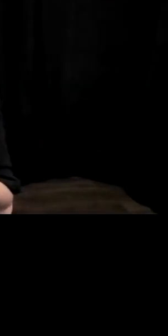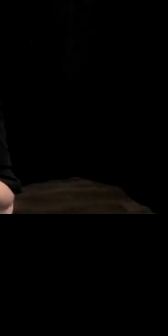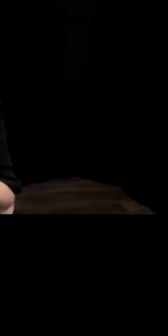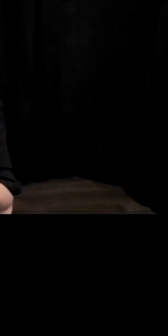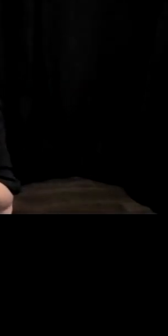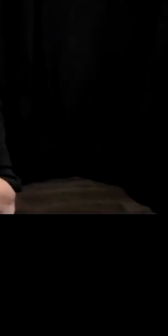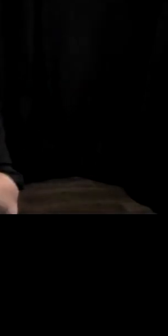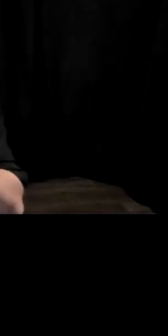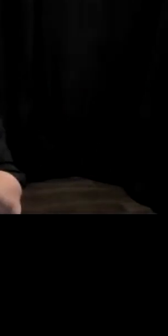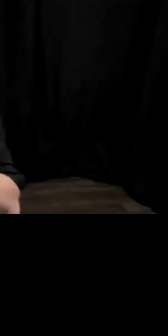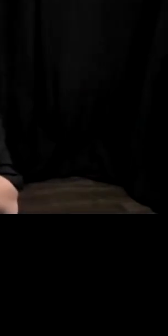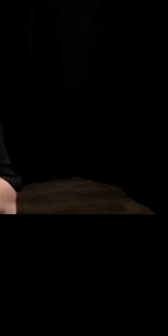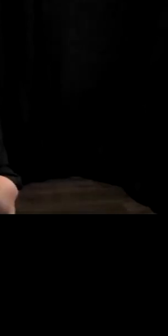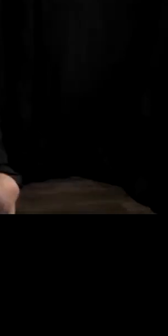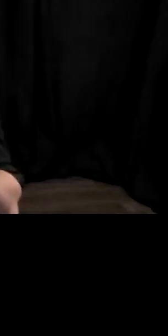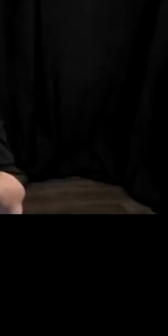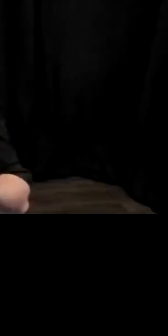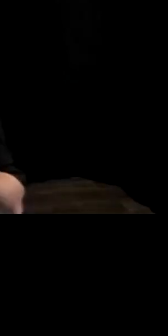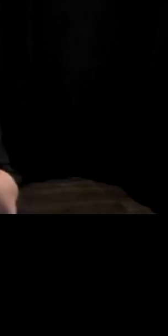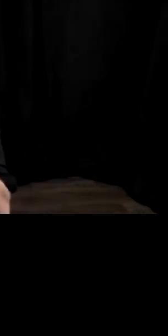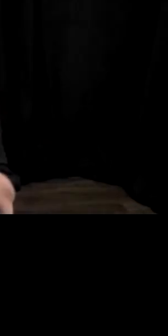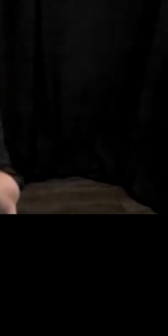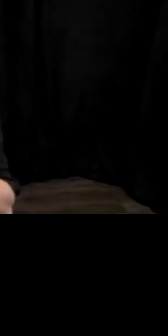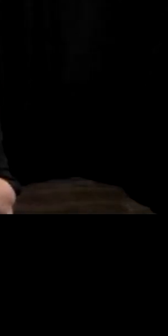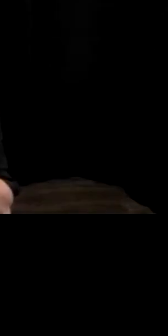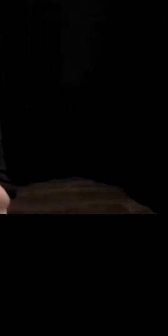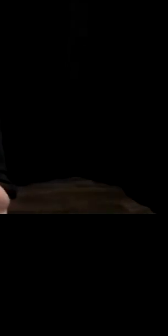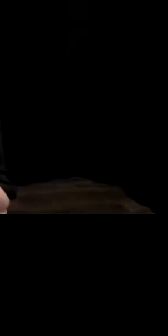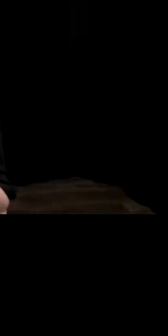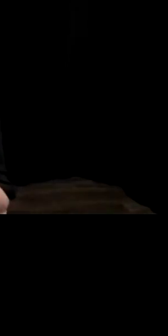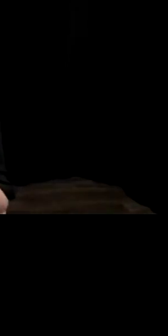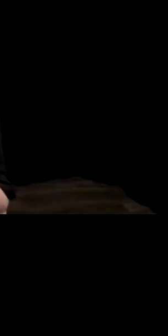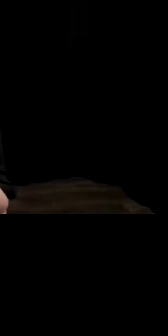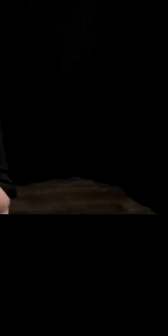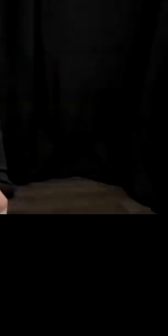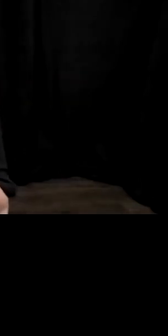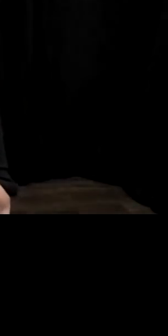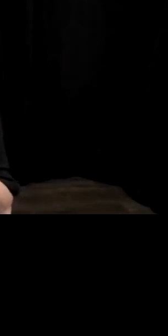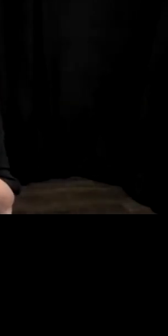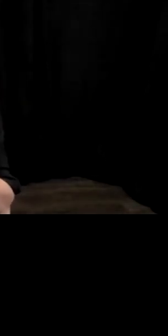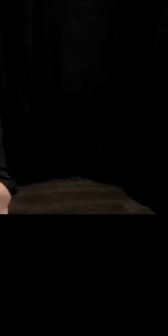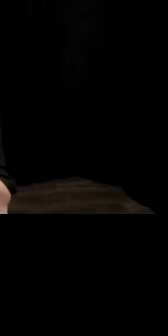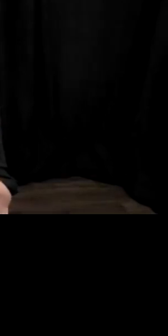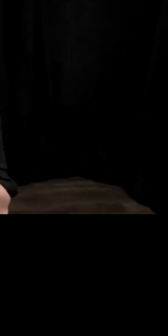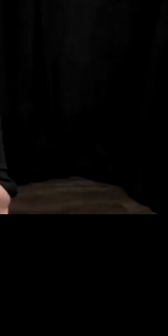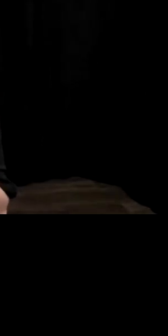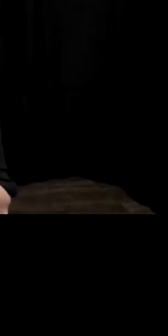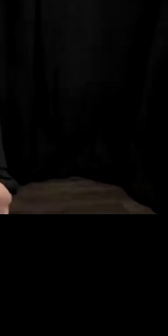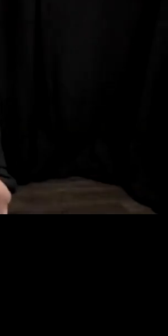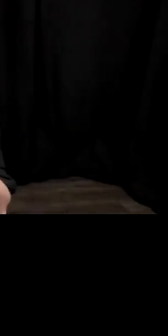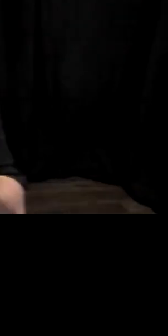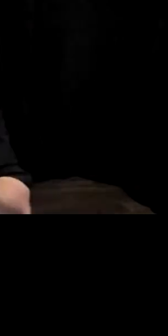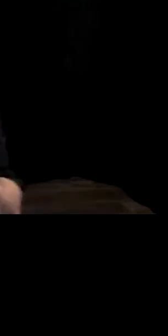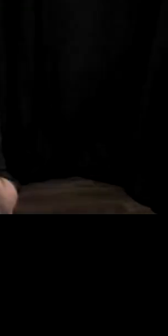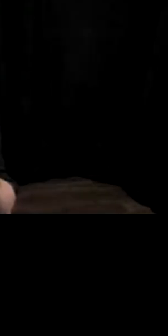door and using community health workers, more actively using community health workers. We have no assurance that we will be selected, but